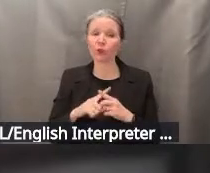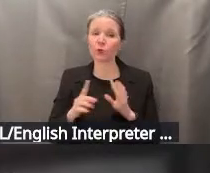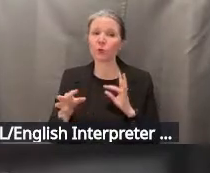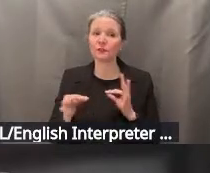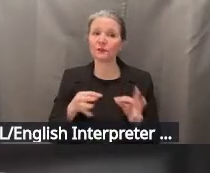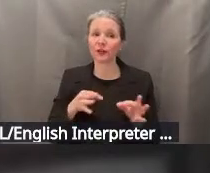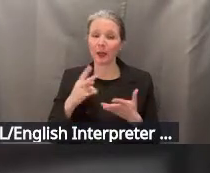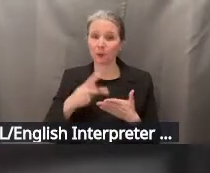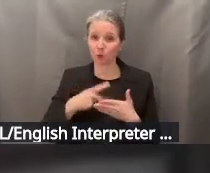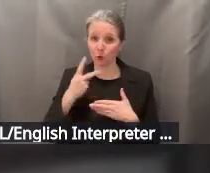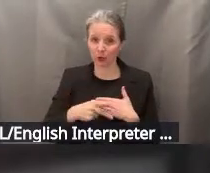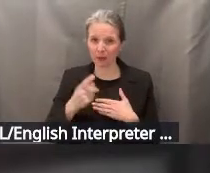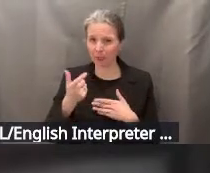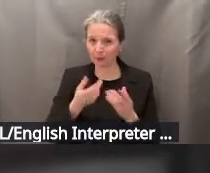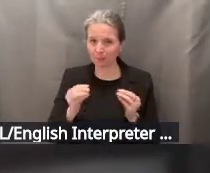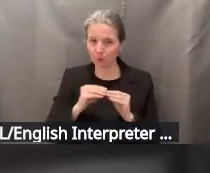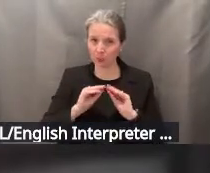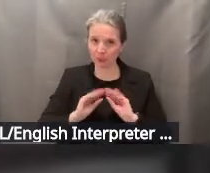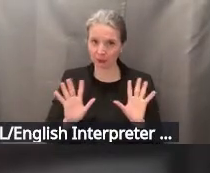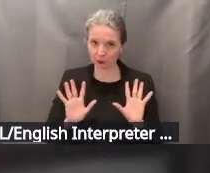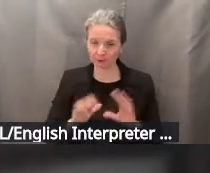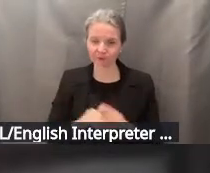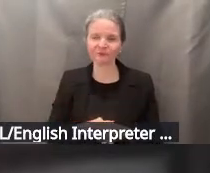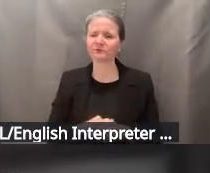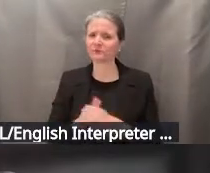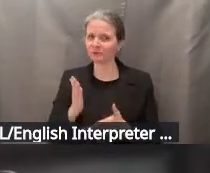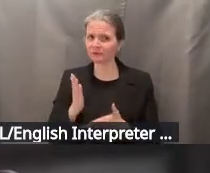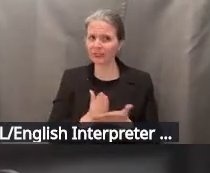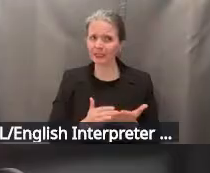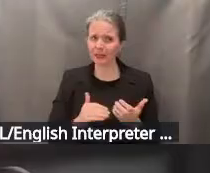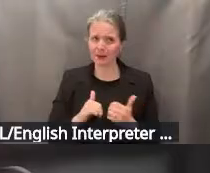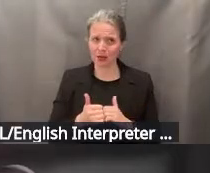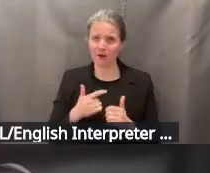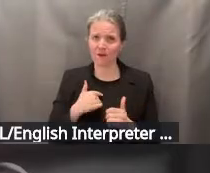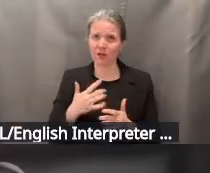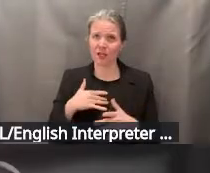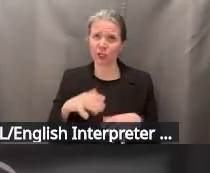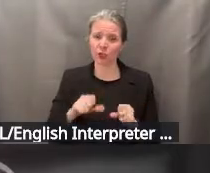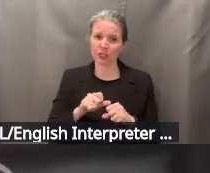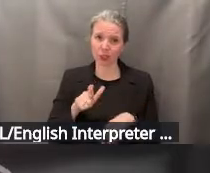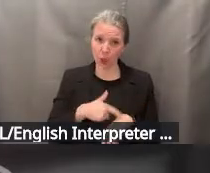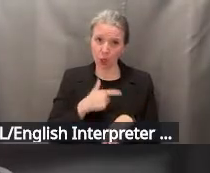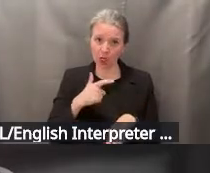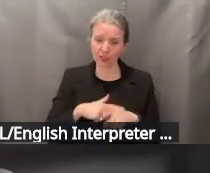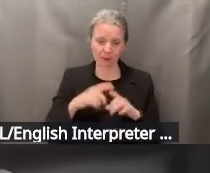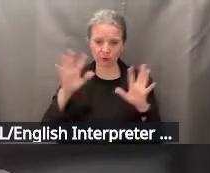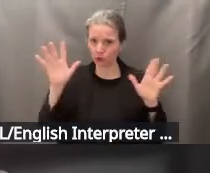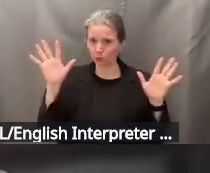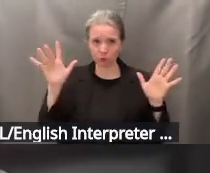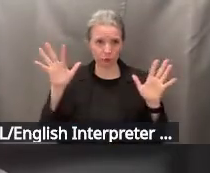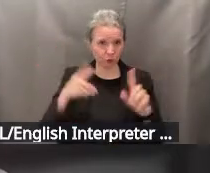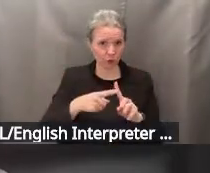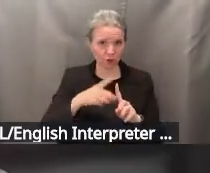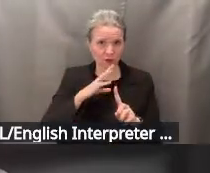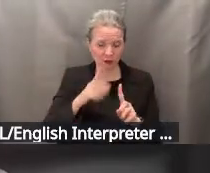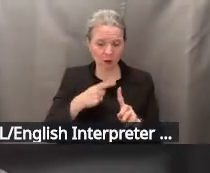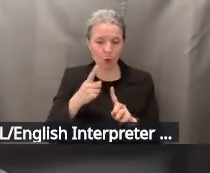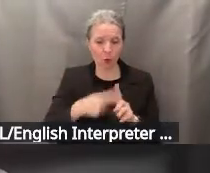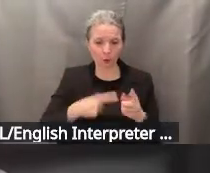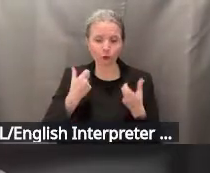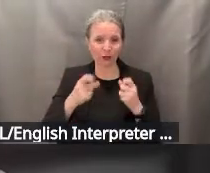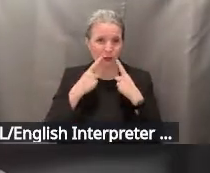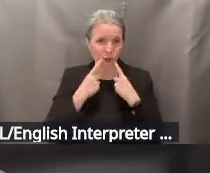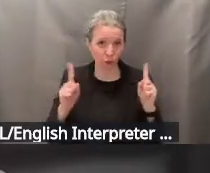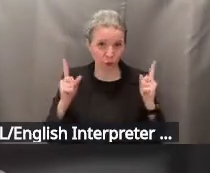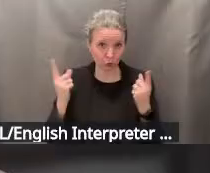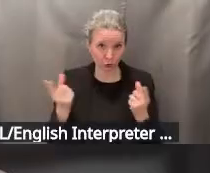define the program a little more clearly. Somehow, I felt like it took us a long time to talk about what it was we were trying to